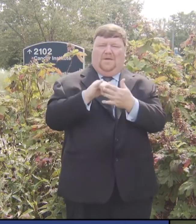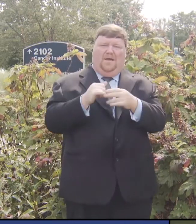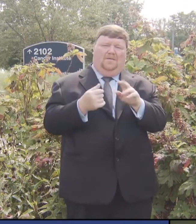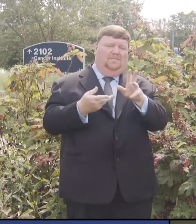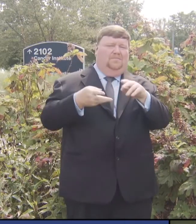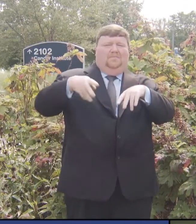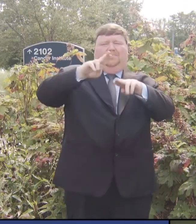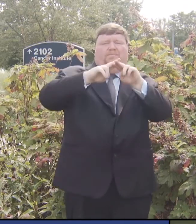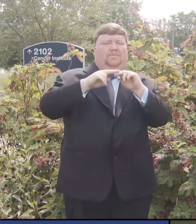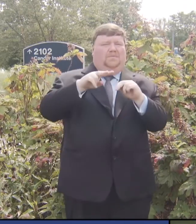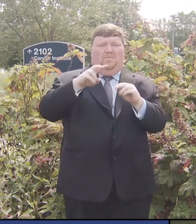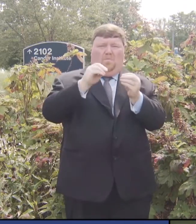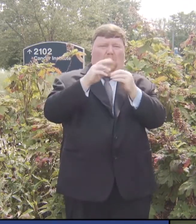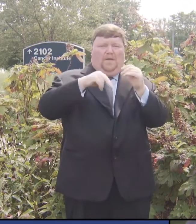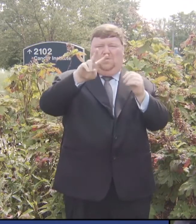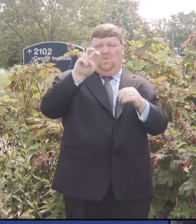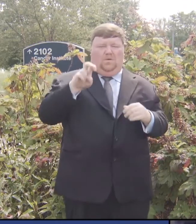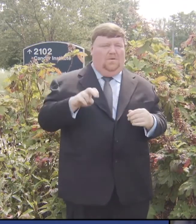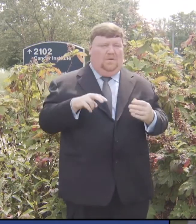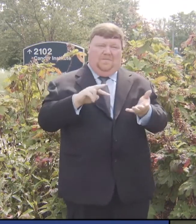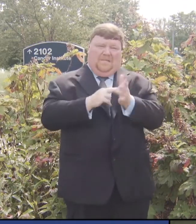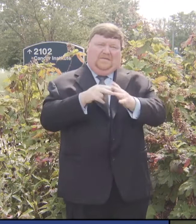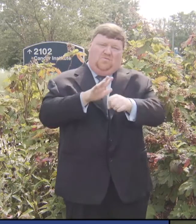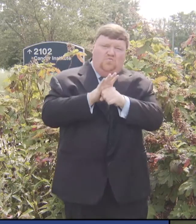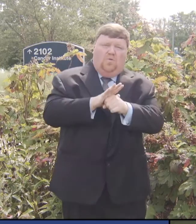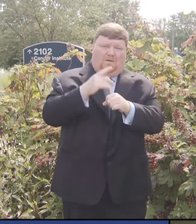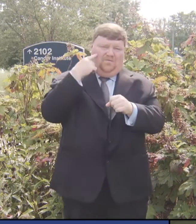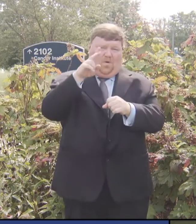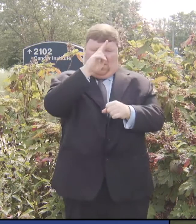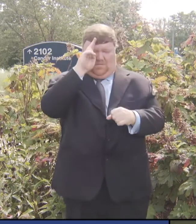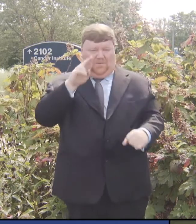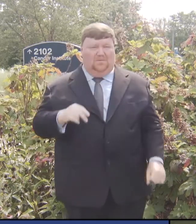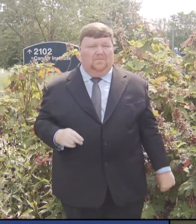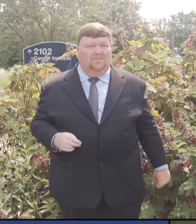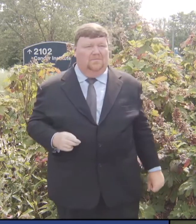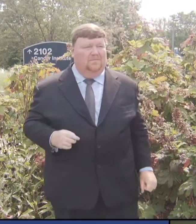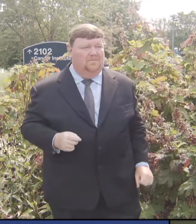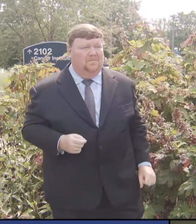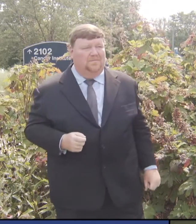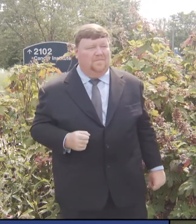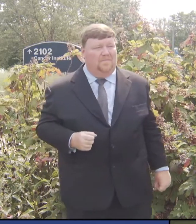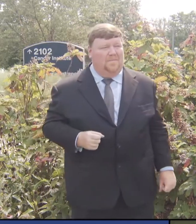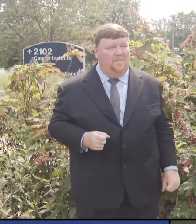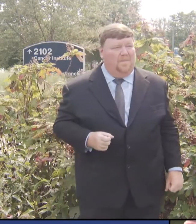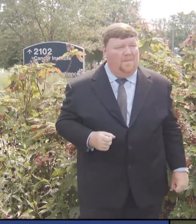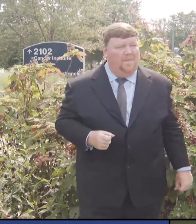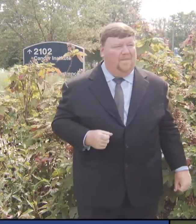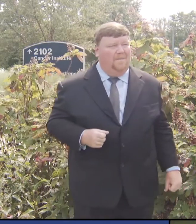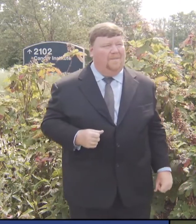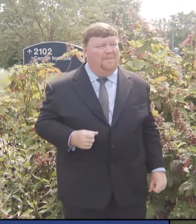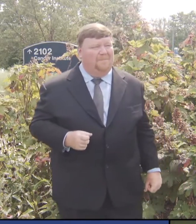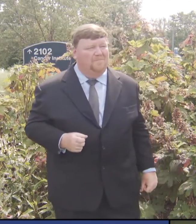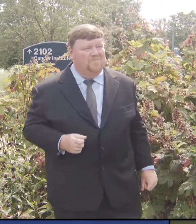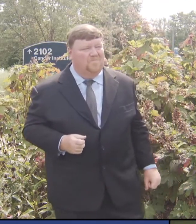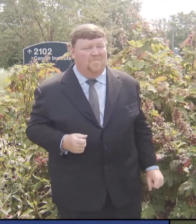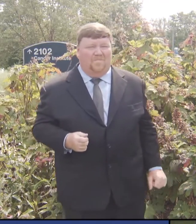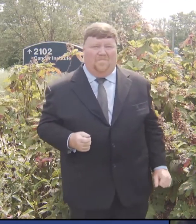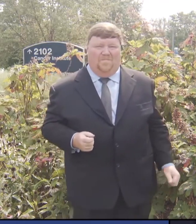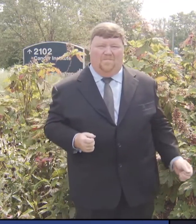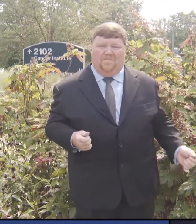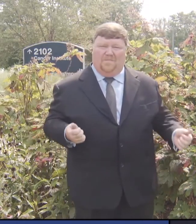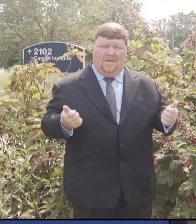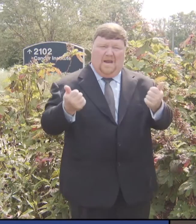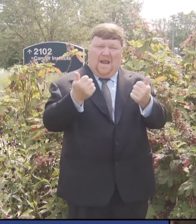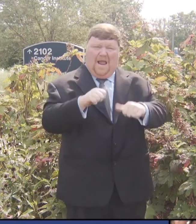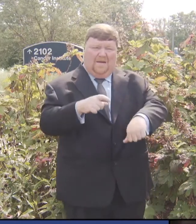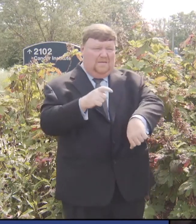hospitals. Is there going to be a lag in these breakthrough cases reporting? Was there any time that we're missing in terms of a